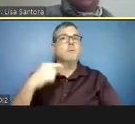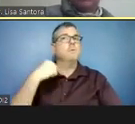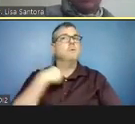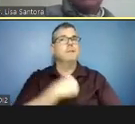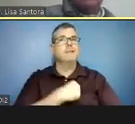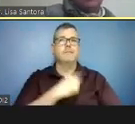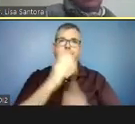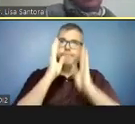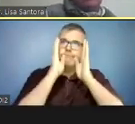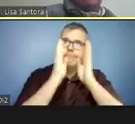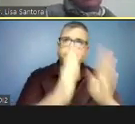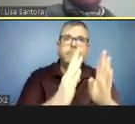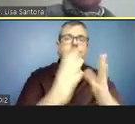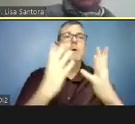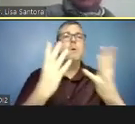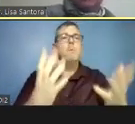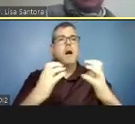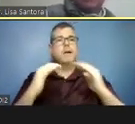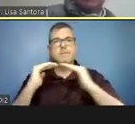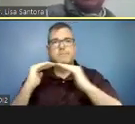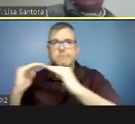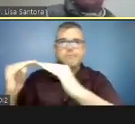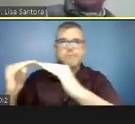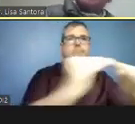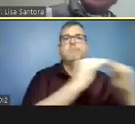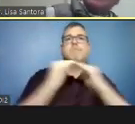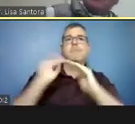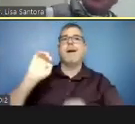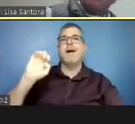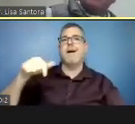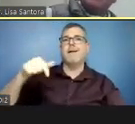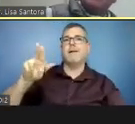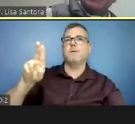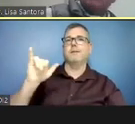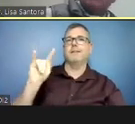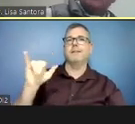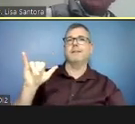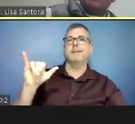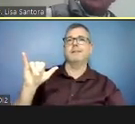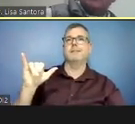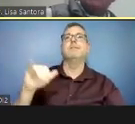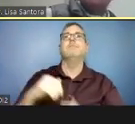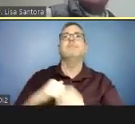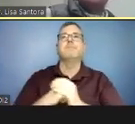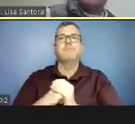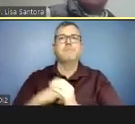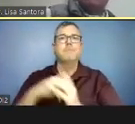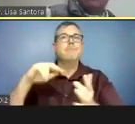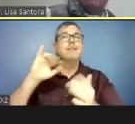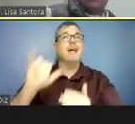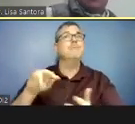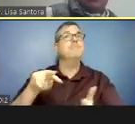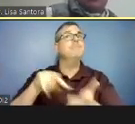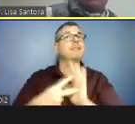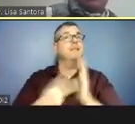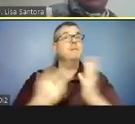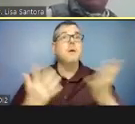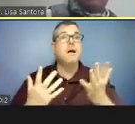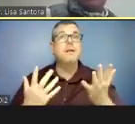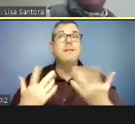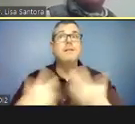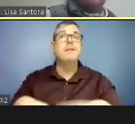emergency response. And that starts from the beginning of ensuring testing is equitably distributed, and we're using data from